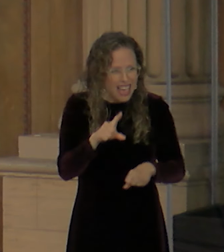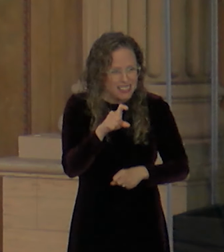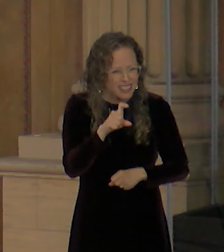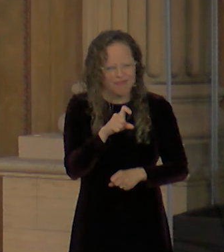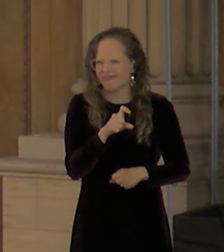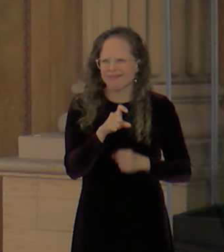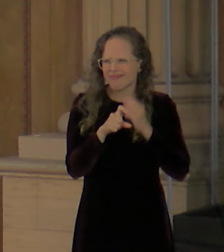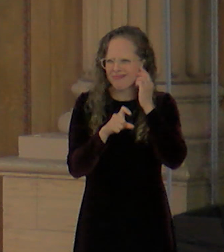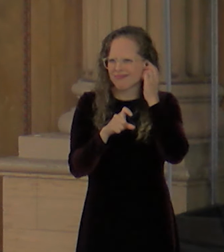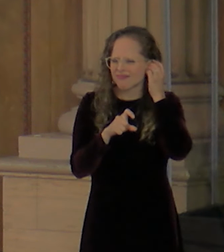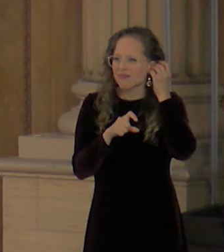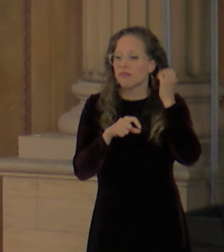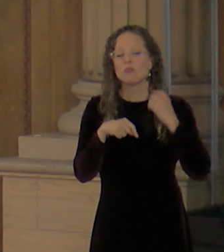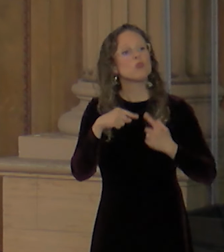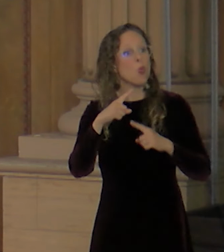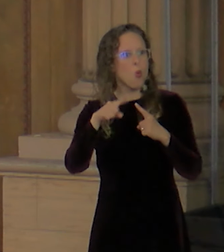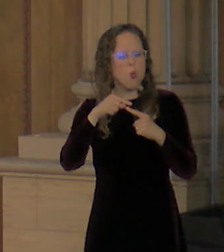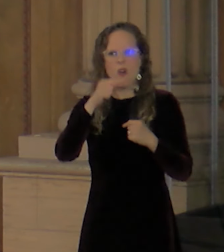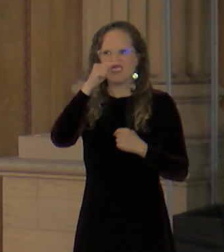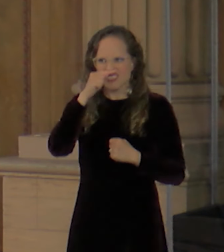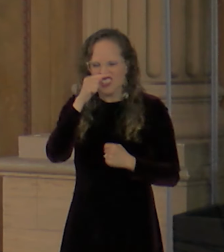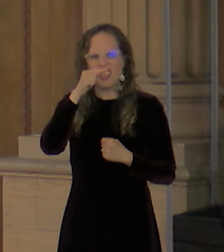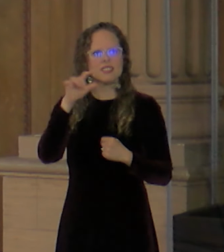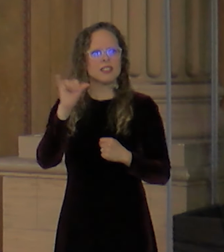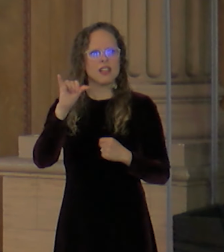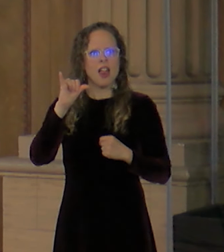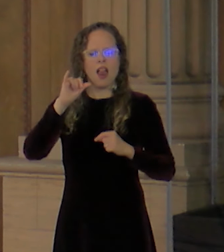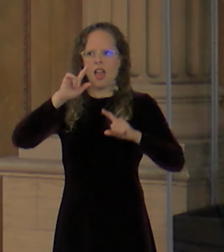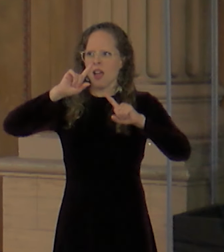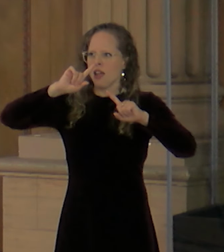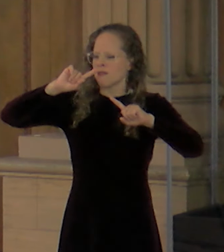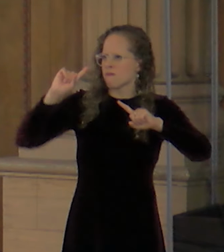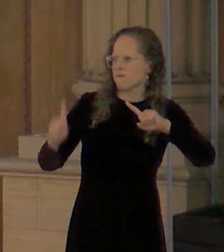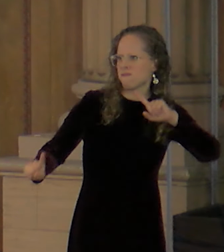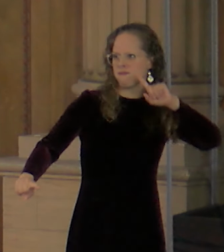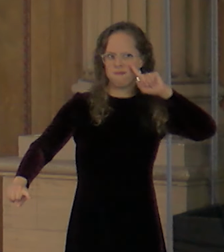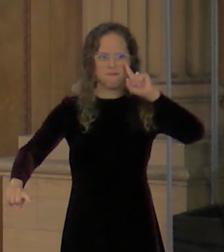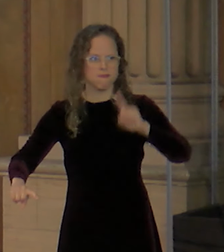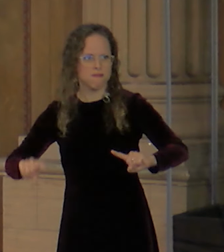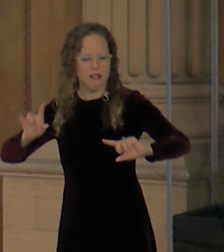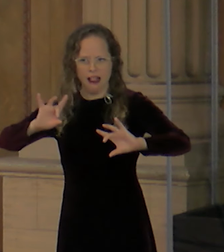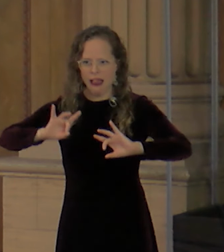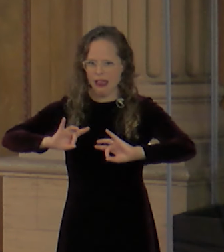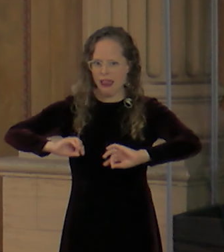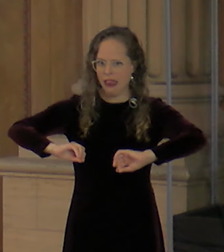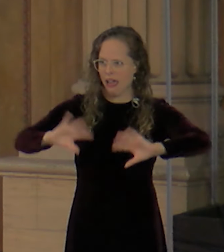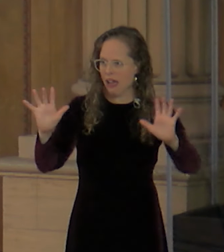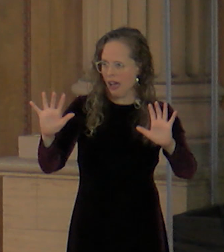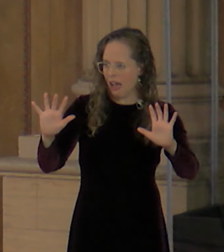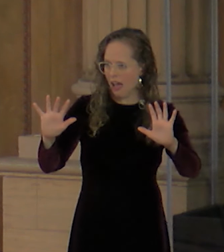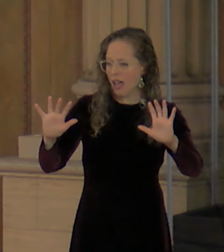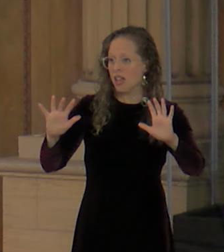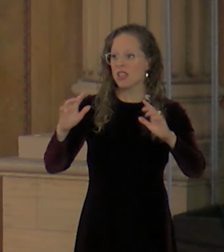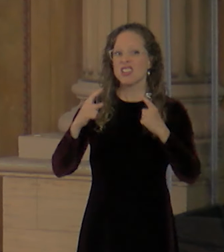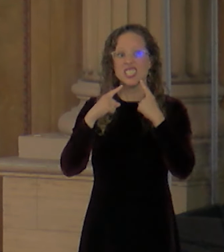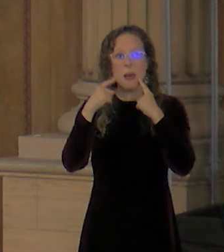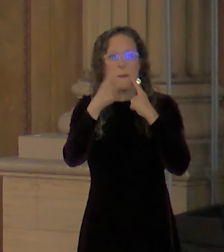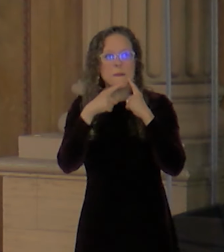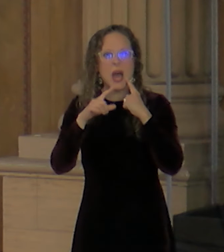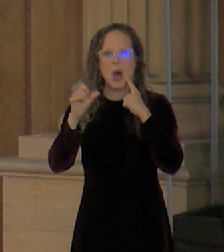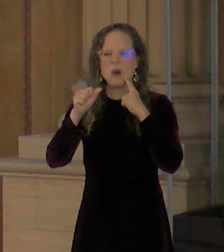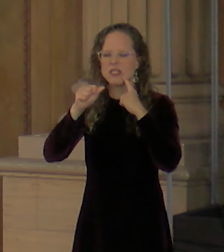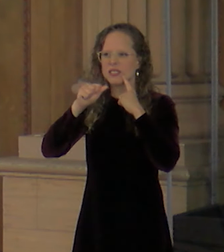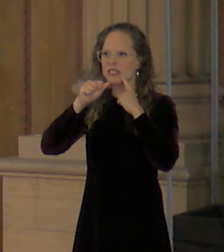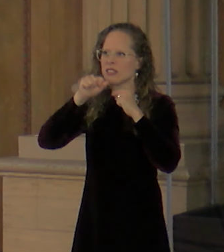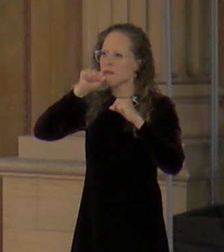sneezings flash forth light, and his eyes are like the eyelids of the dawn. Out of his mouth go flaming torches. Sparks of the fire